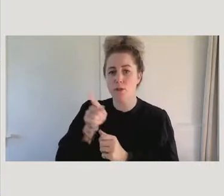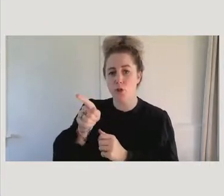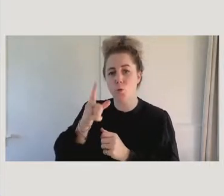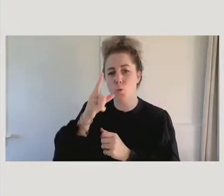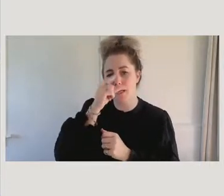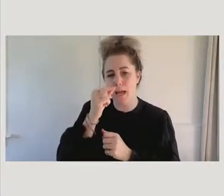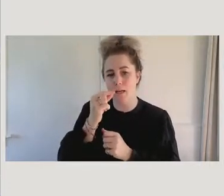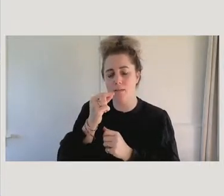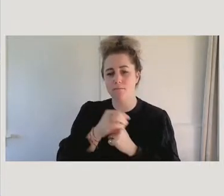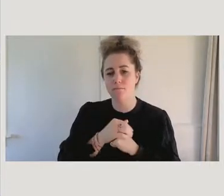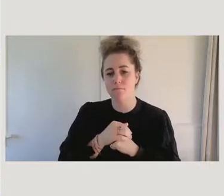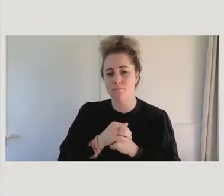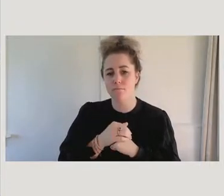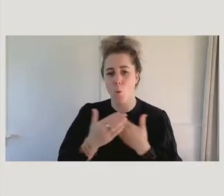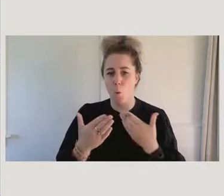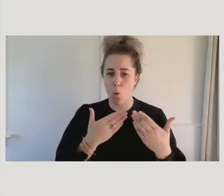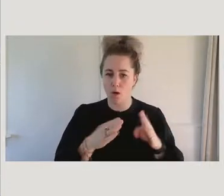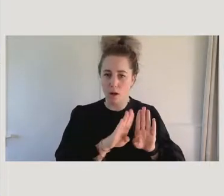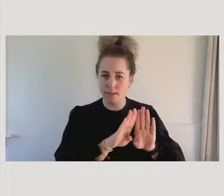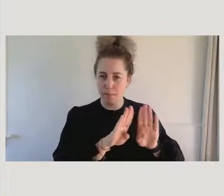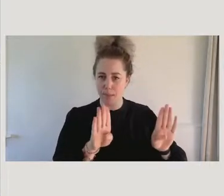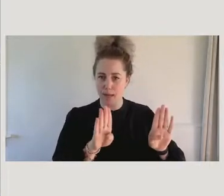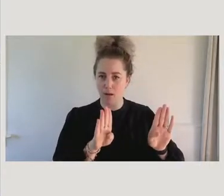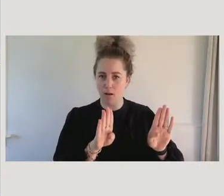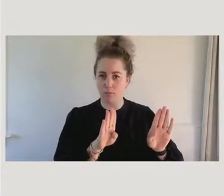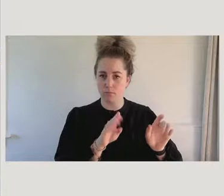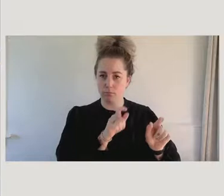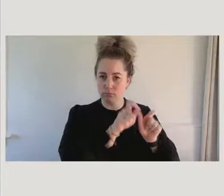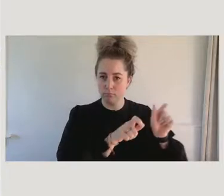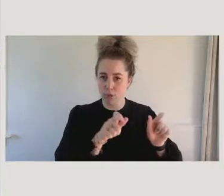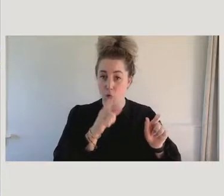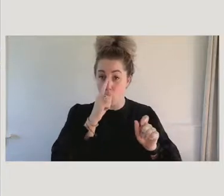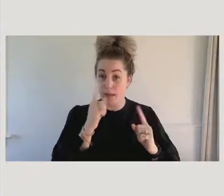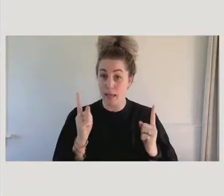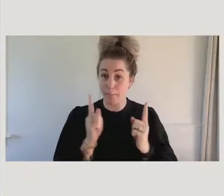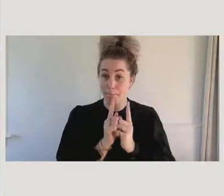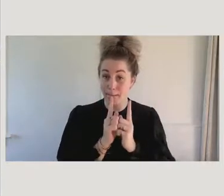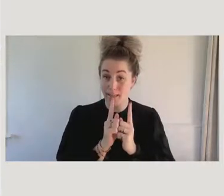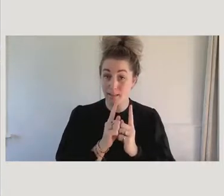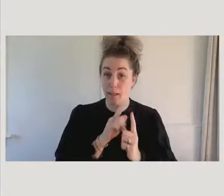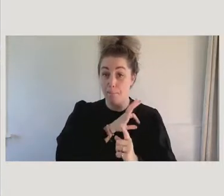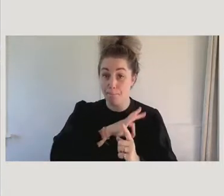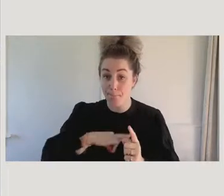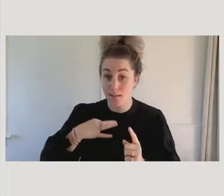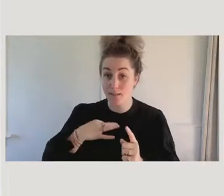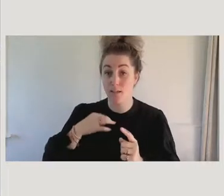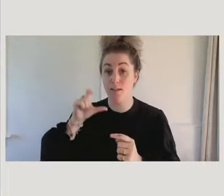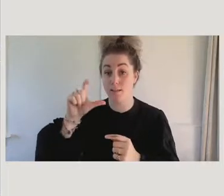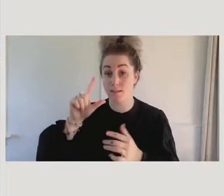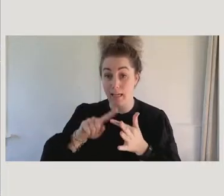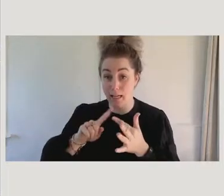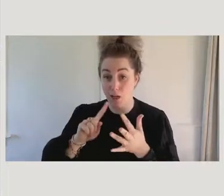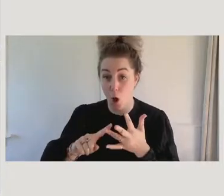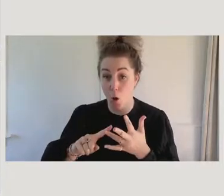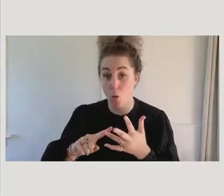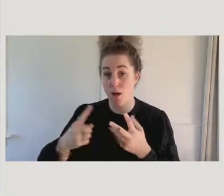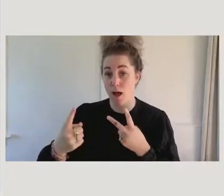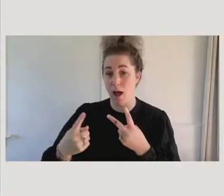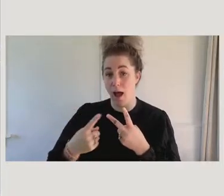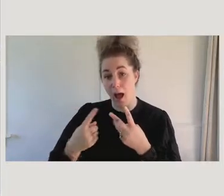these um people together where we're able to meet Minister CEO the rest of your staff